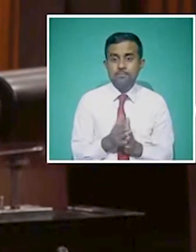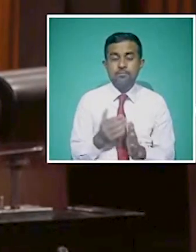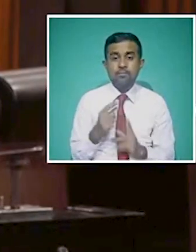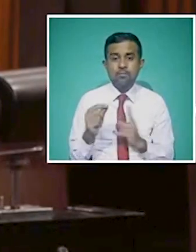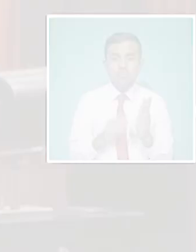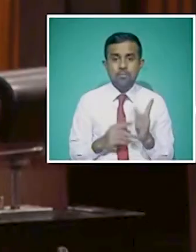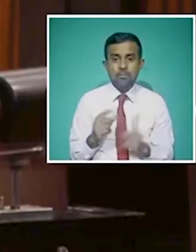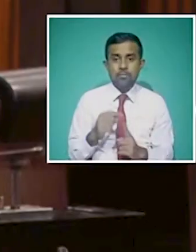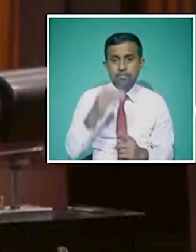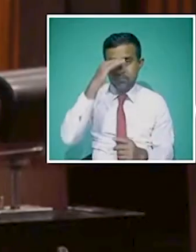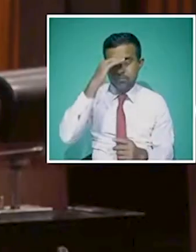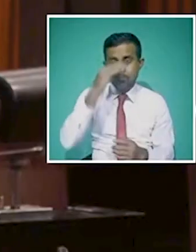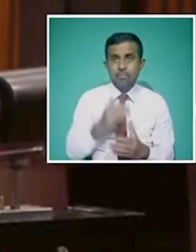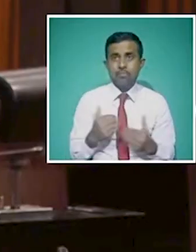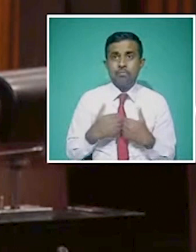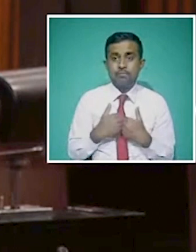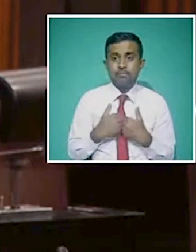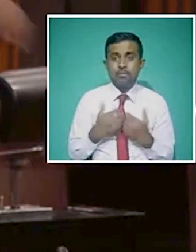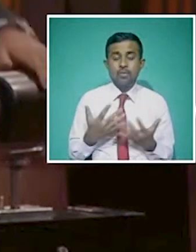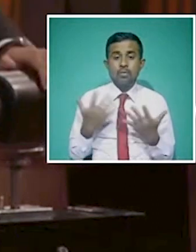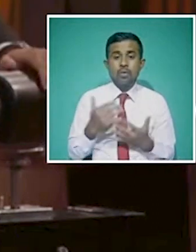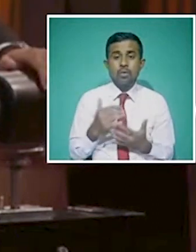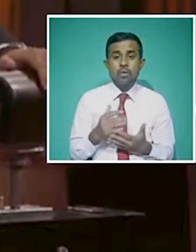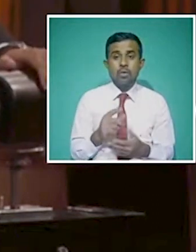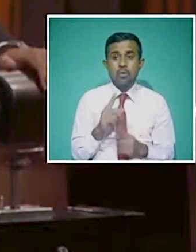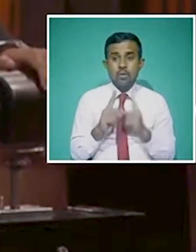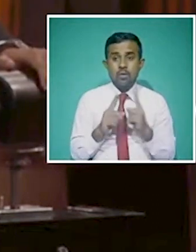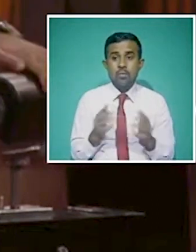massive concern that I have. Very recently